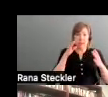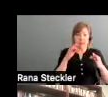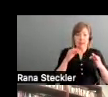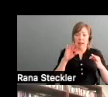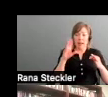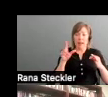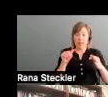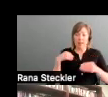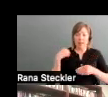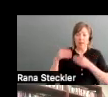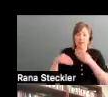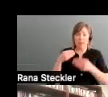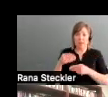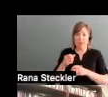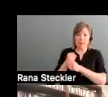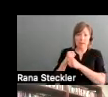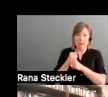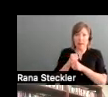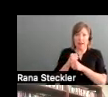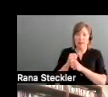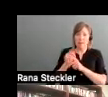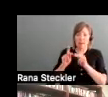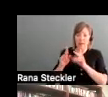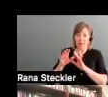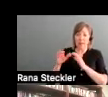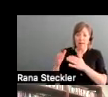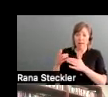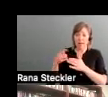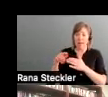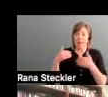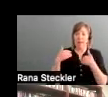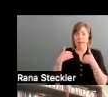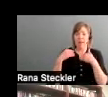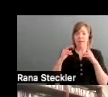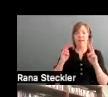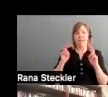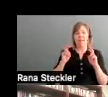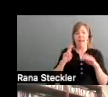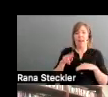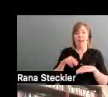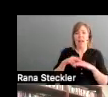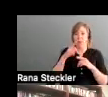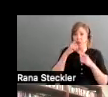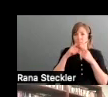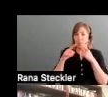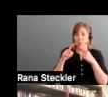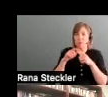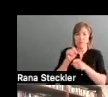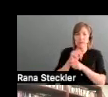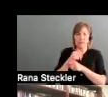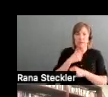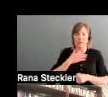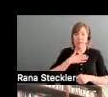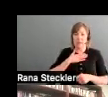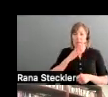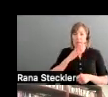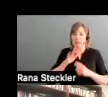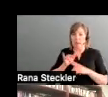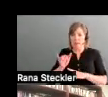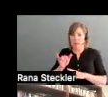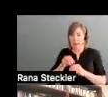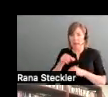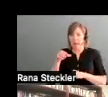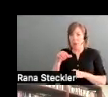descent as enslaved and primitive peoples possessed a natural immunity to slavery. And I'm happy to talk a little bit more about that in